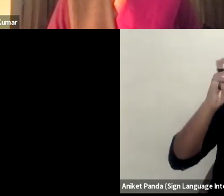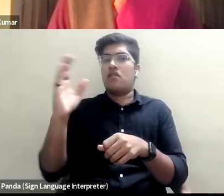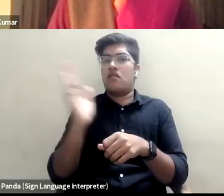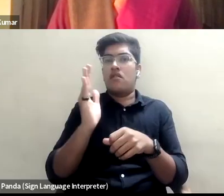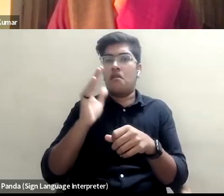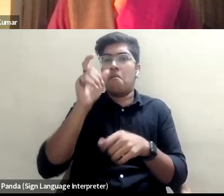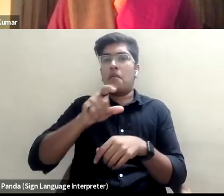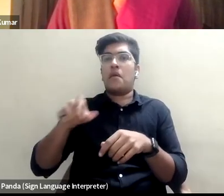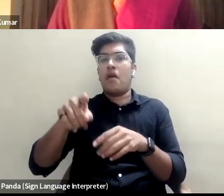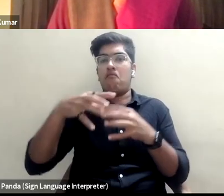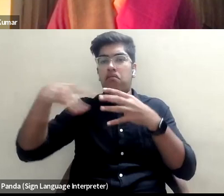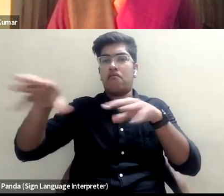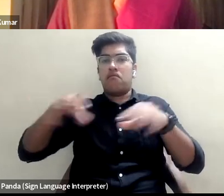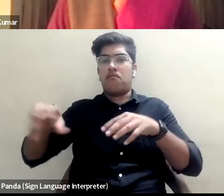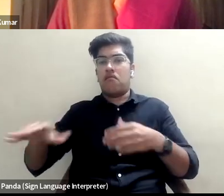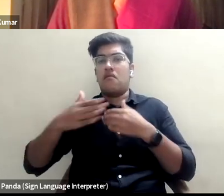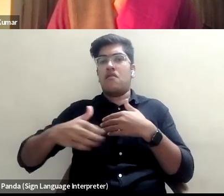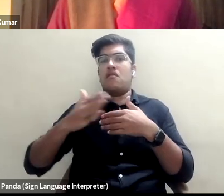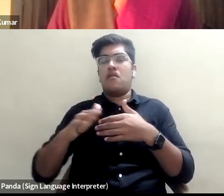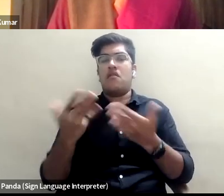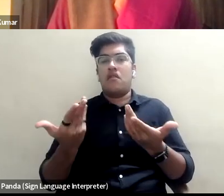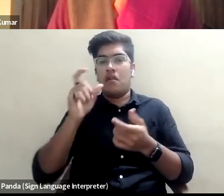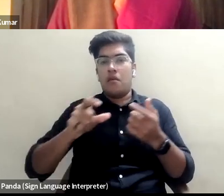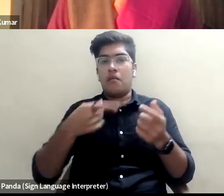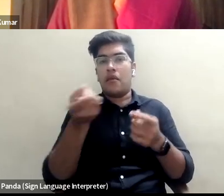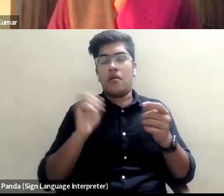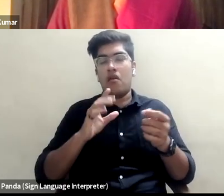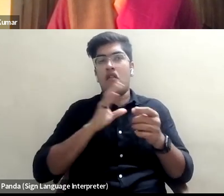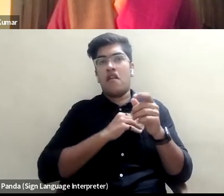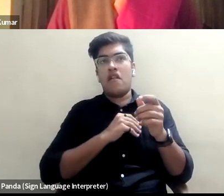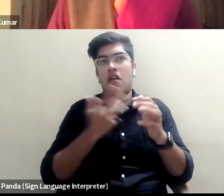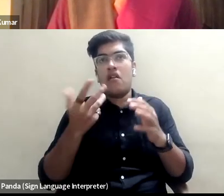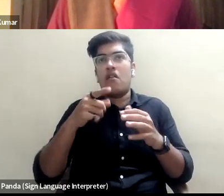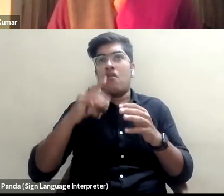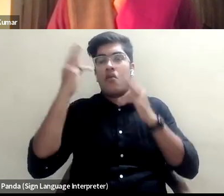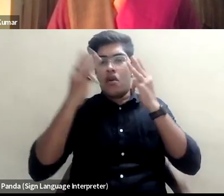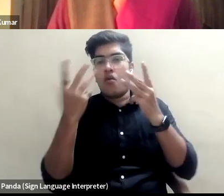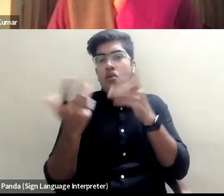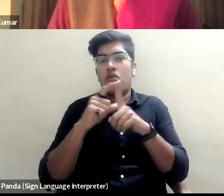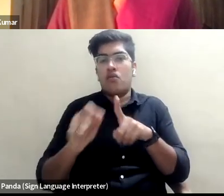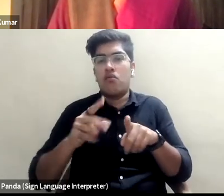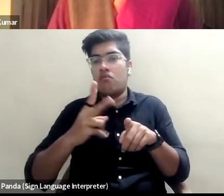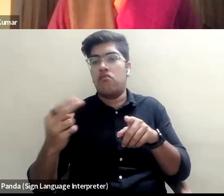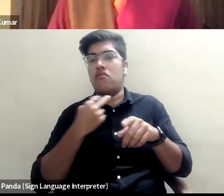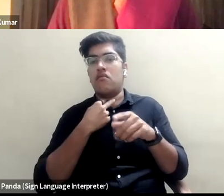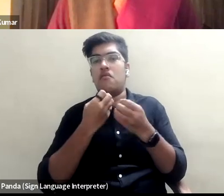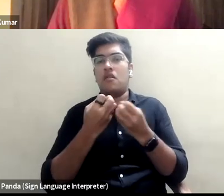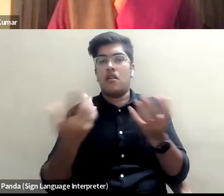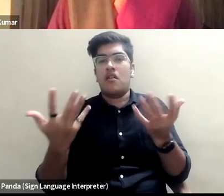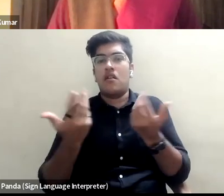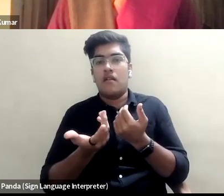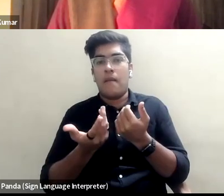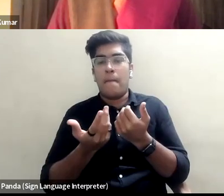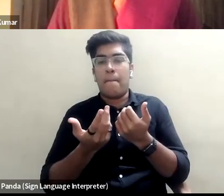and trauma of a blood-soaked partition. In the middle of that, our Constitution